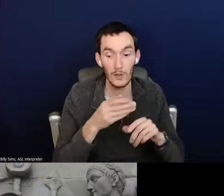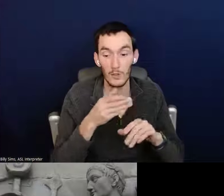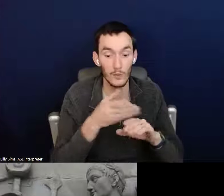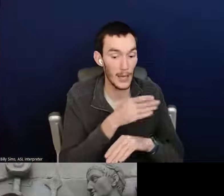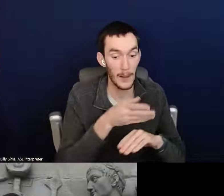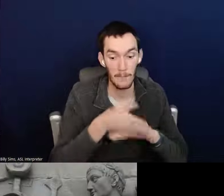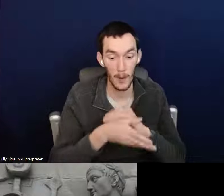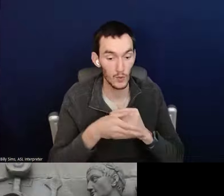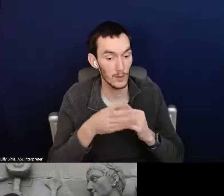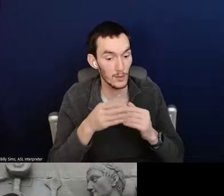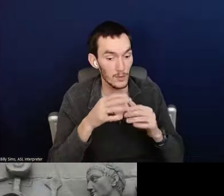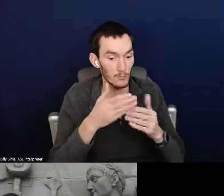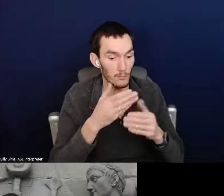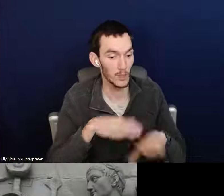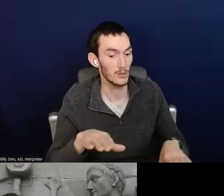the bureaucracy